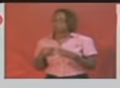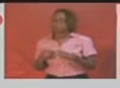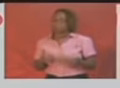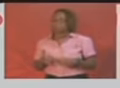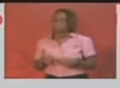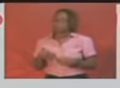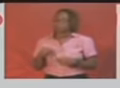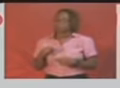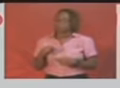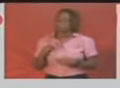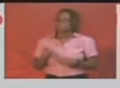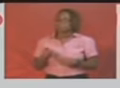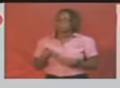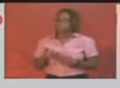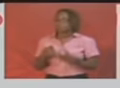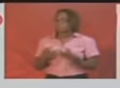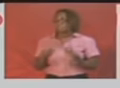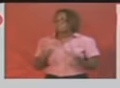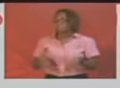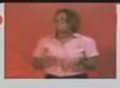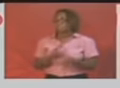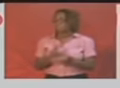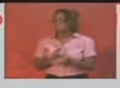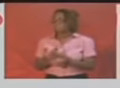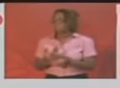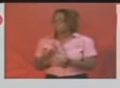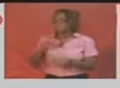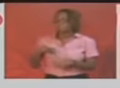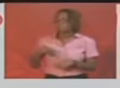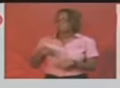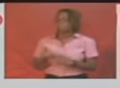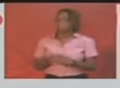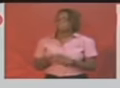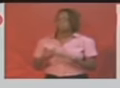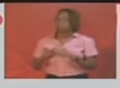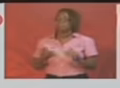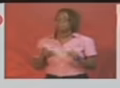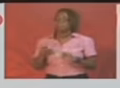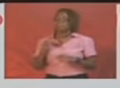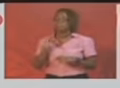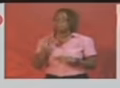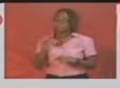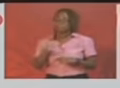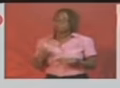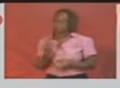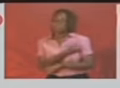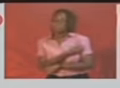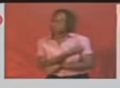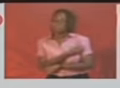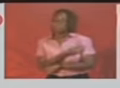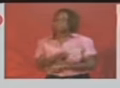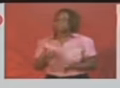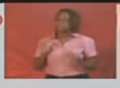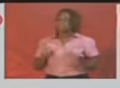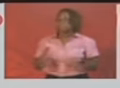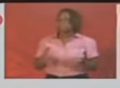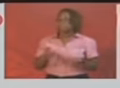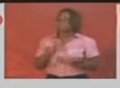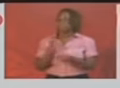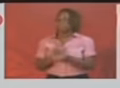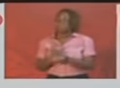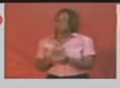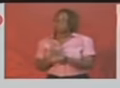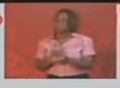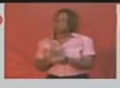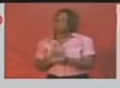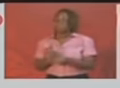With regards to AstraZeneca, they put out an interim guideline which suggests that we may be able to use it in those individuals who have not